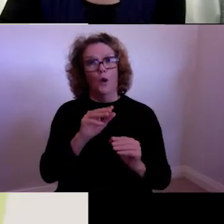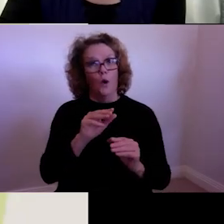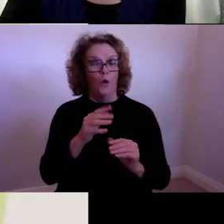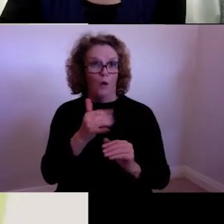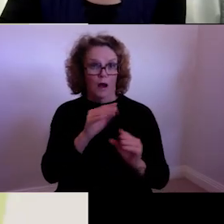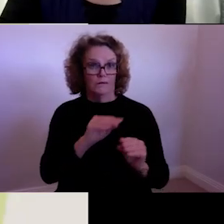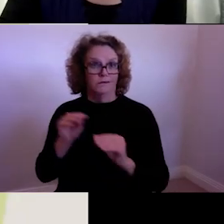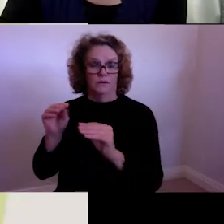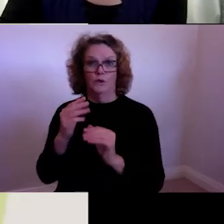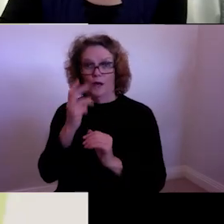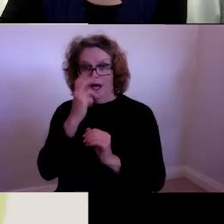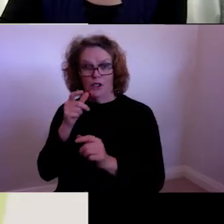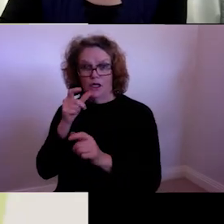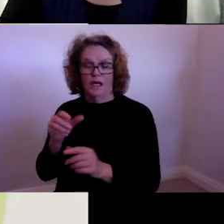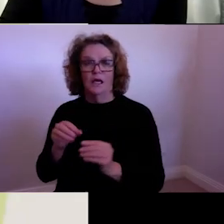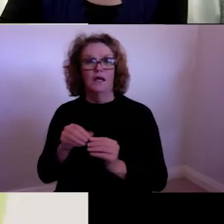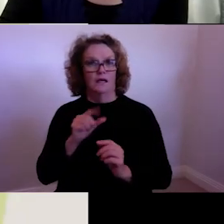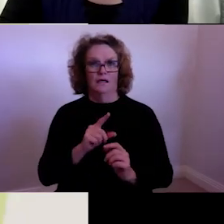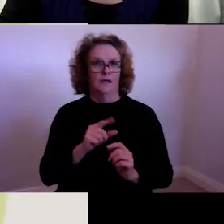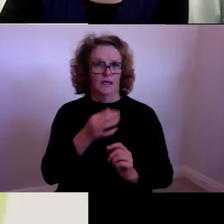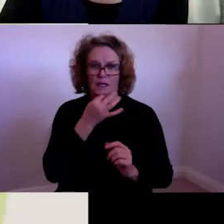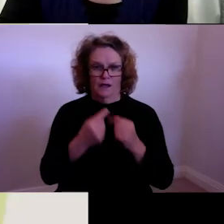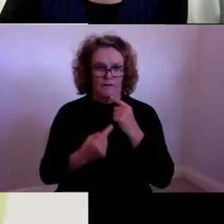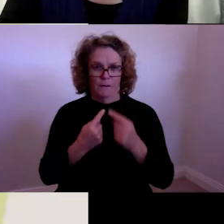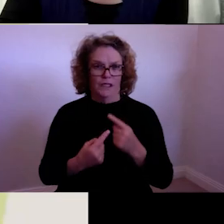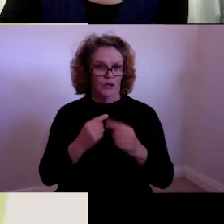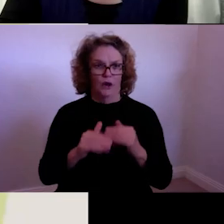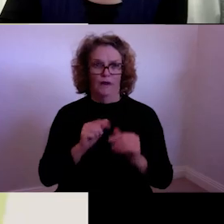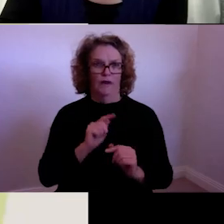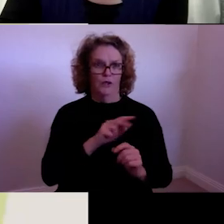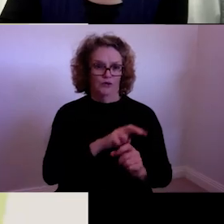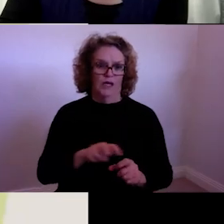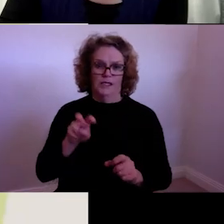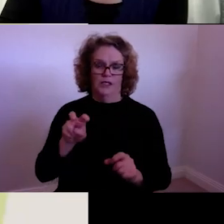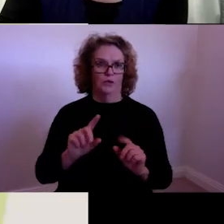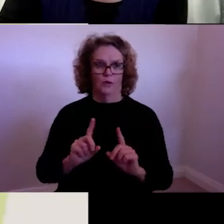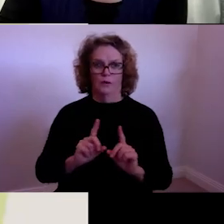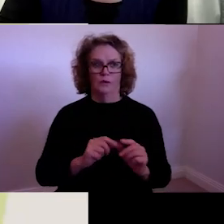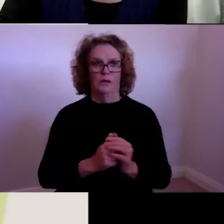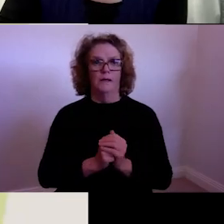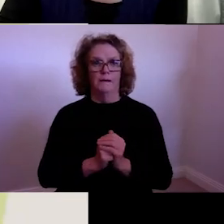working or what isn't during those transition phases. And finally, telehealth